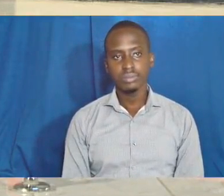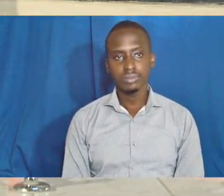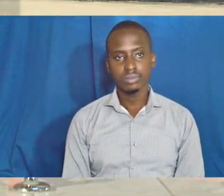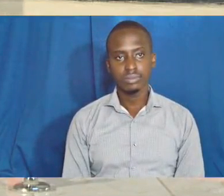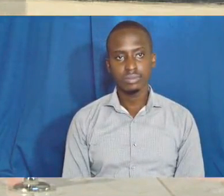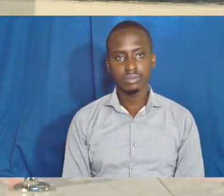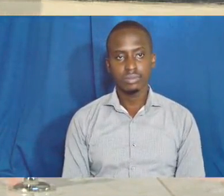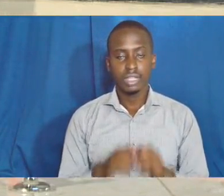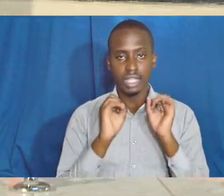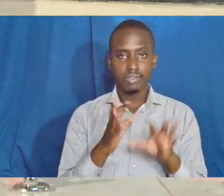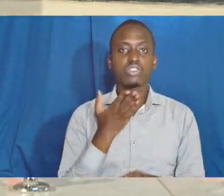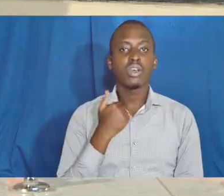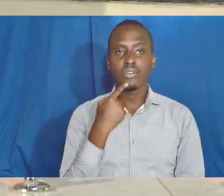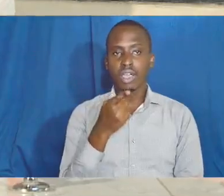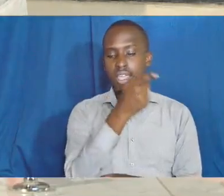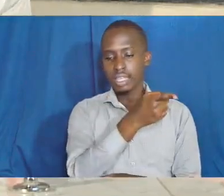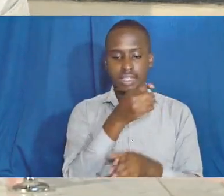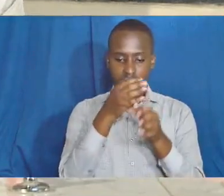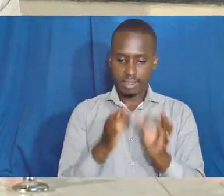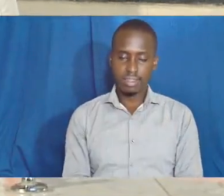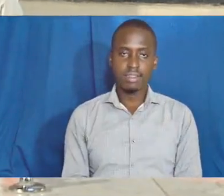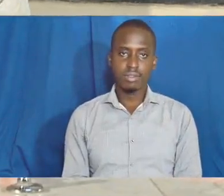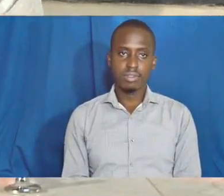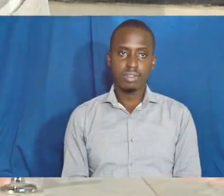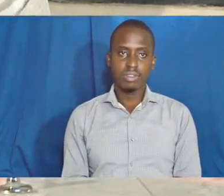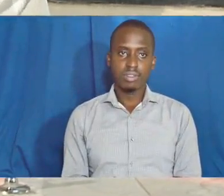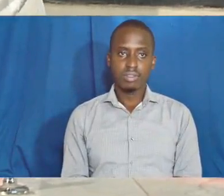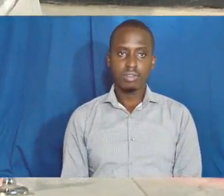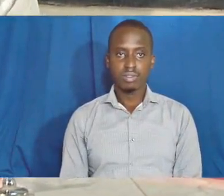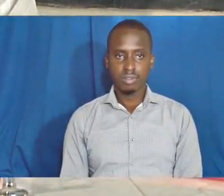if you want to tell that this substance